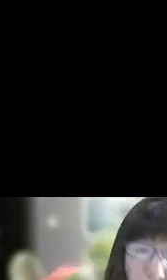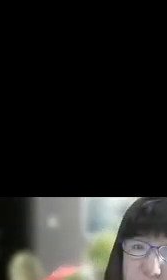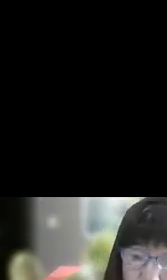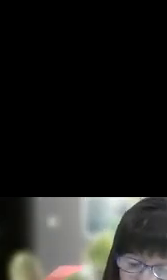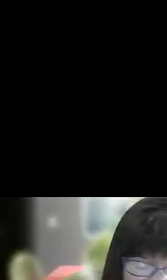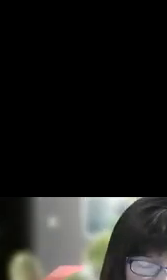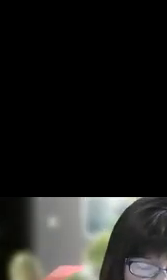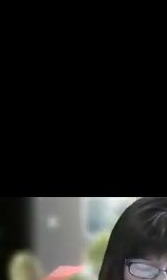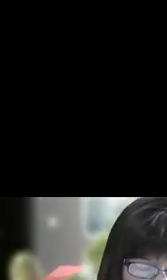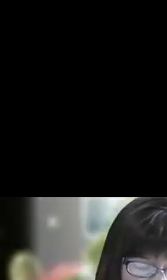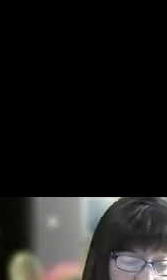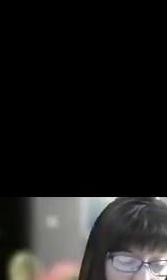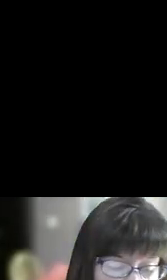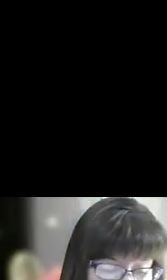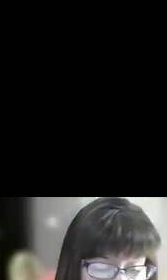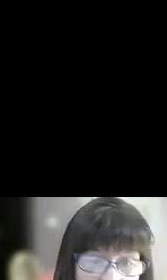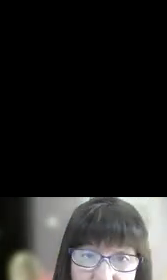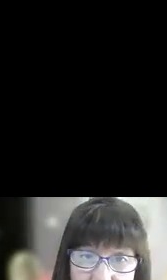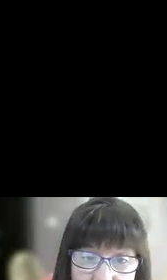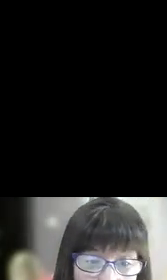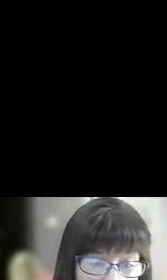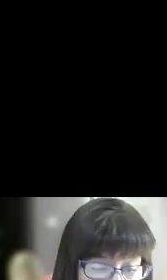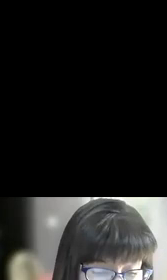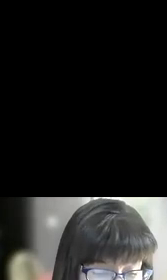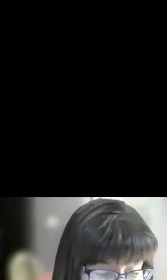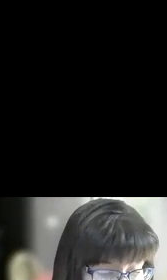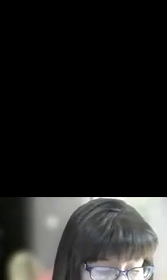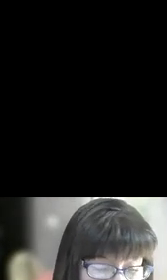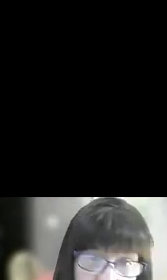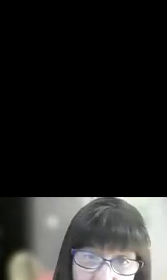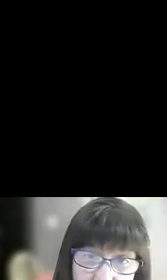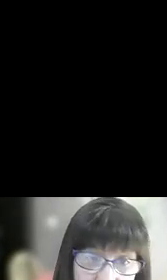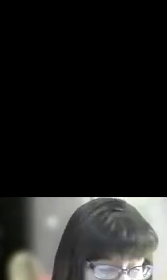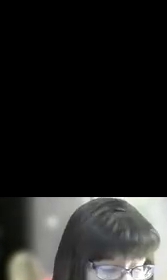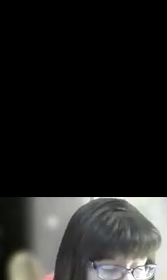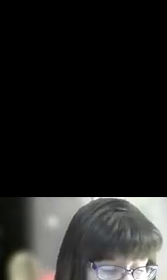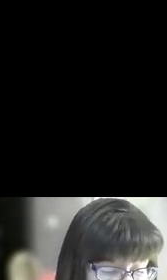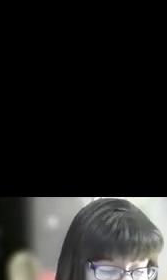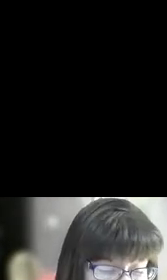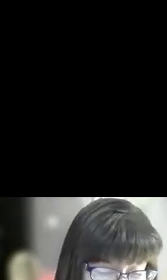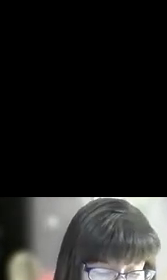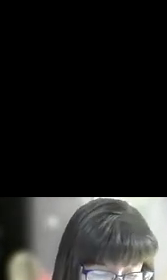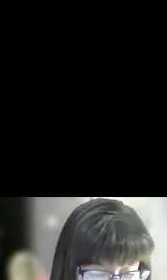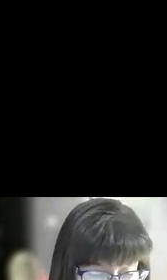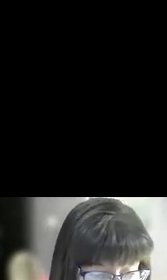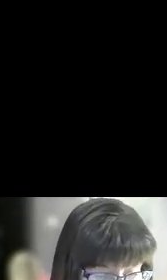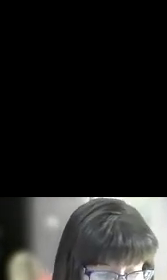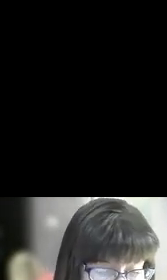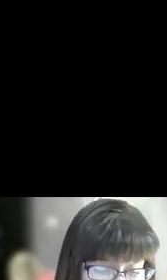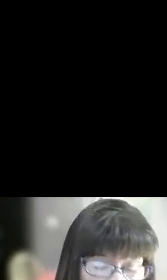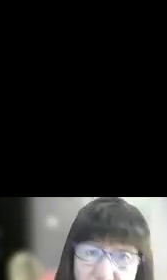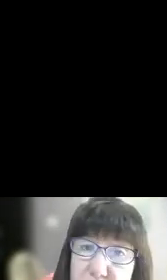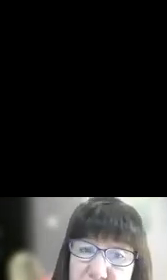During the fall term, advisors are available by email, phone, or online chat to assist with your program and degree planning